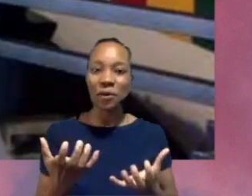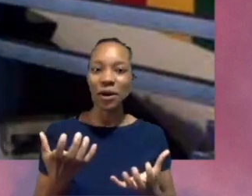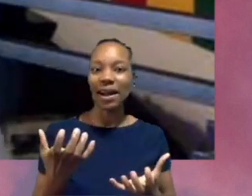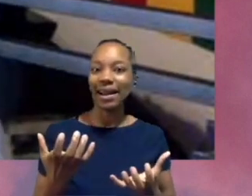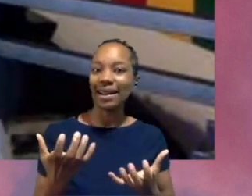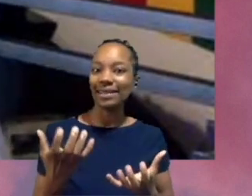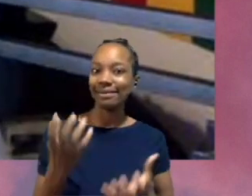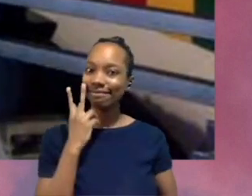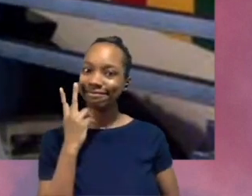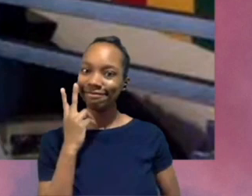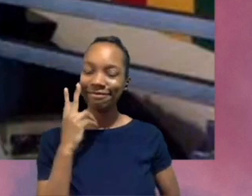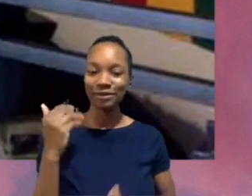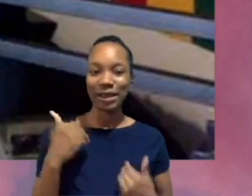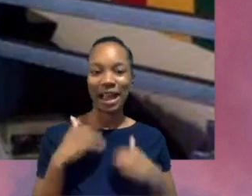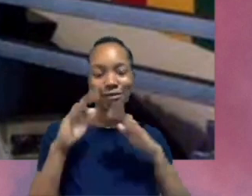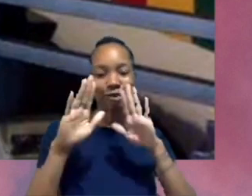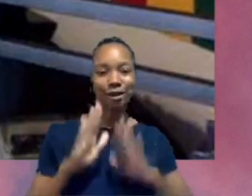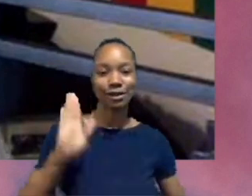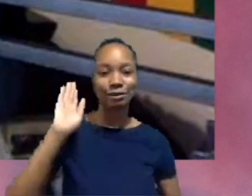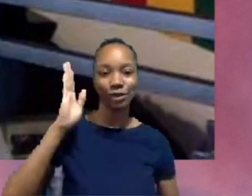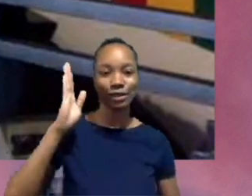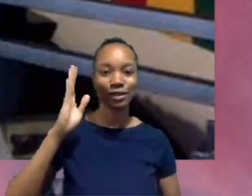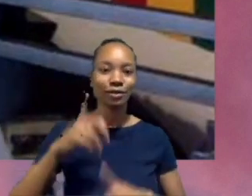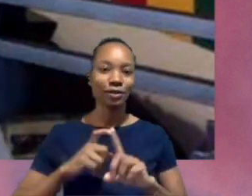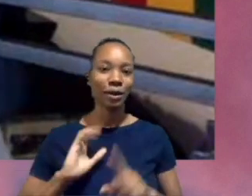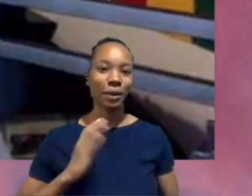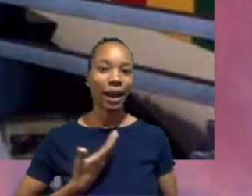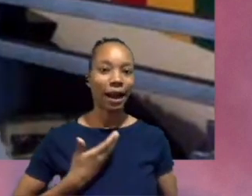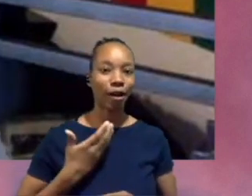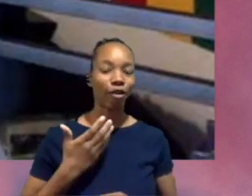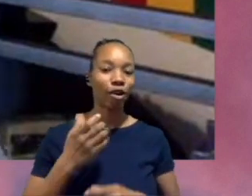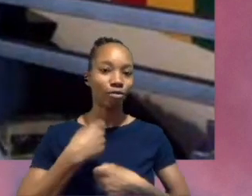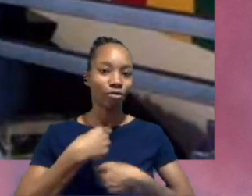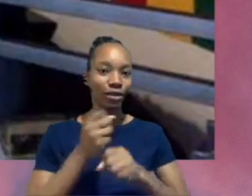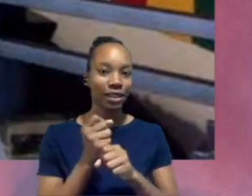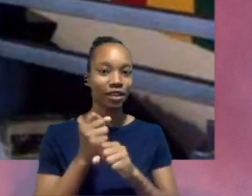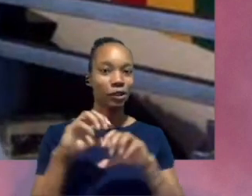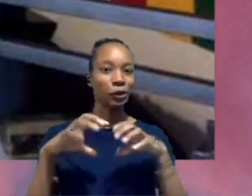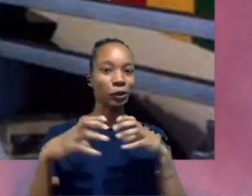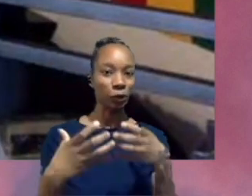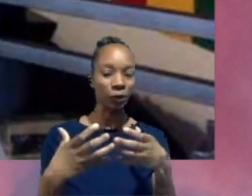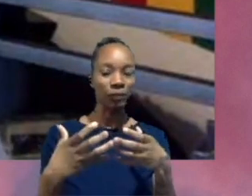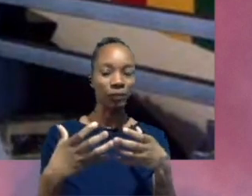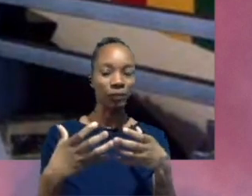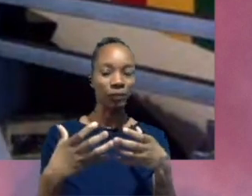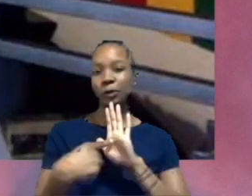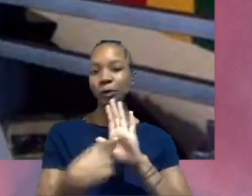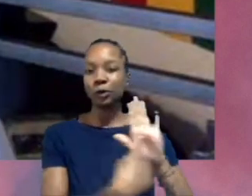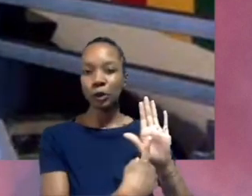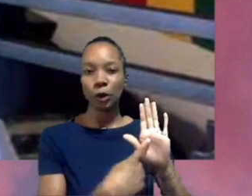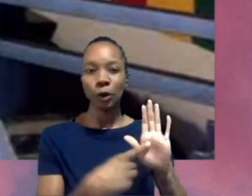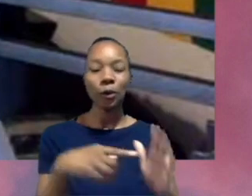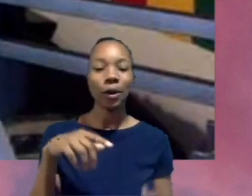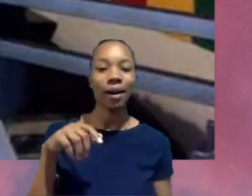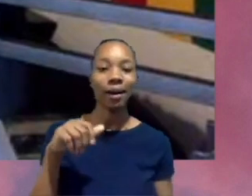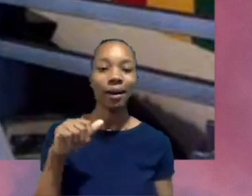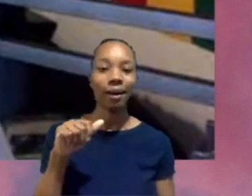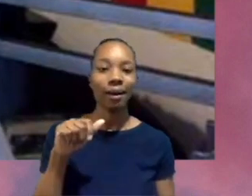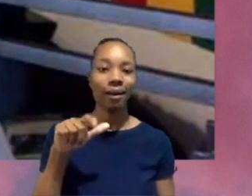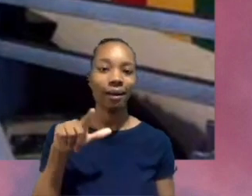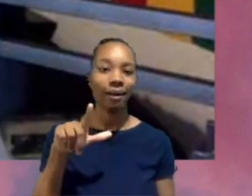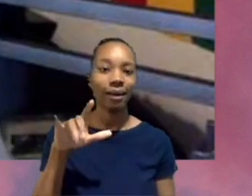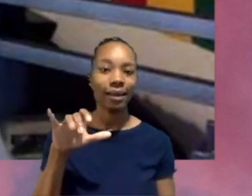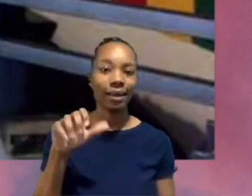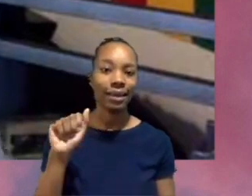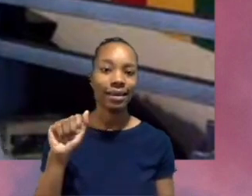a dope presentation from our production squad. So without further ado, here is a piece by Aaliyah Bradshaw called Wash